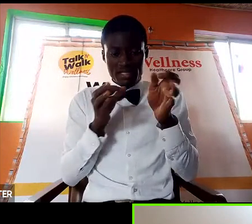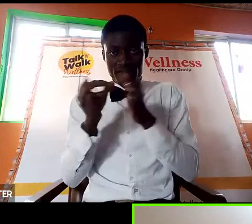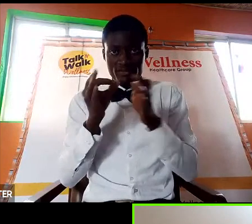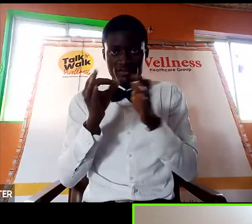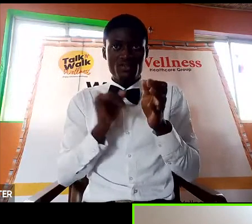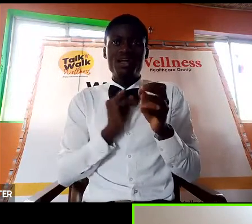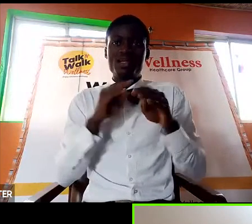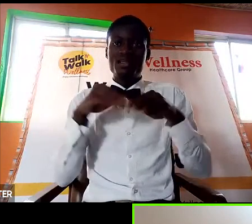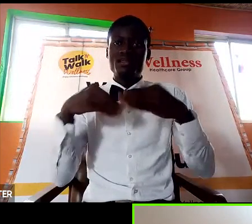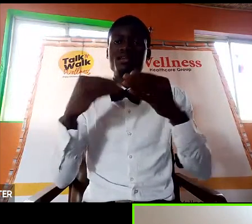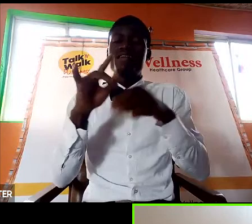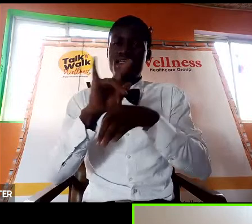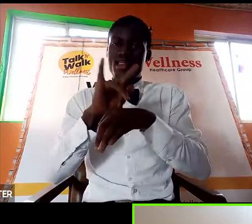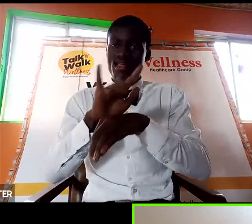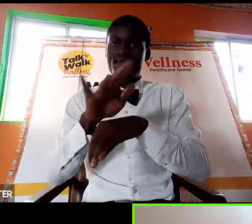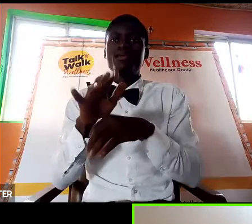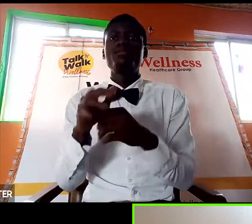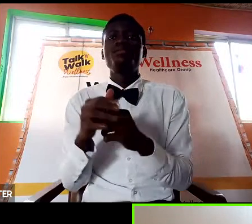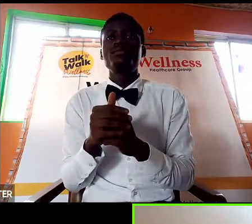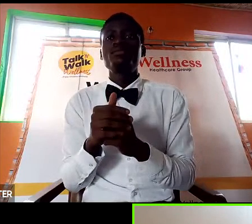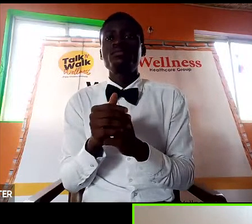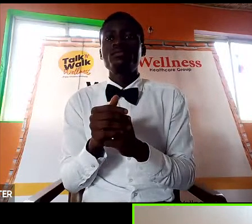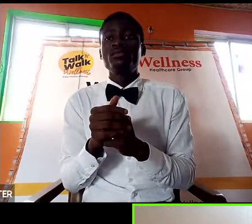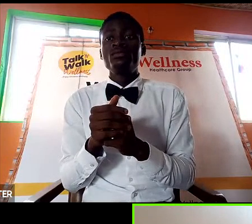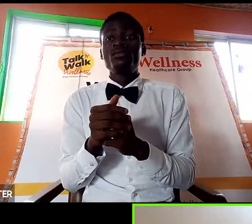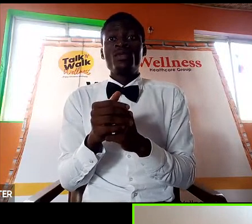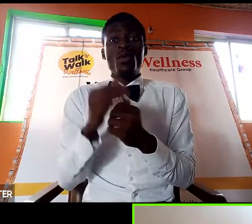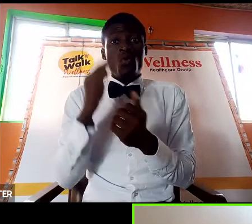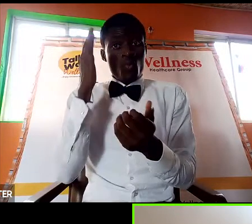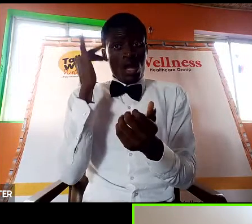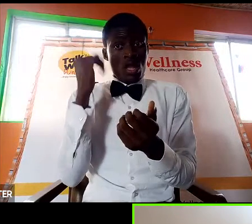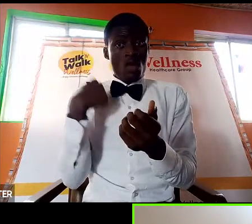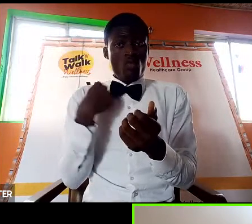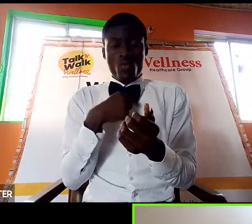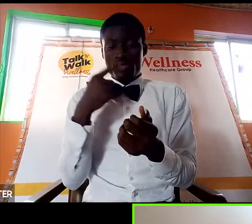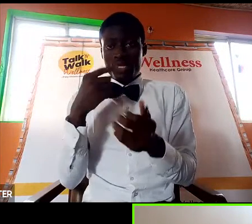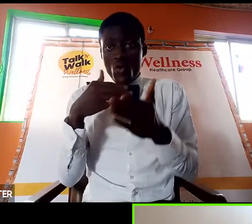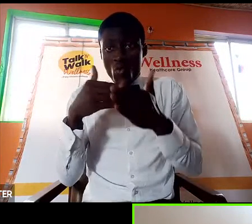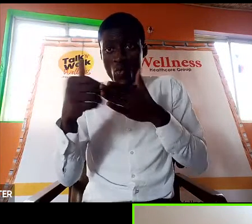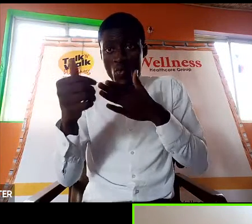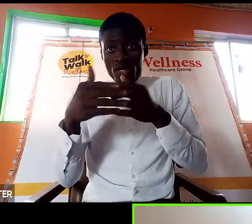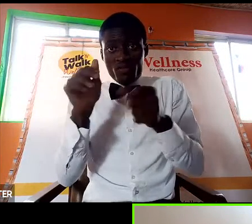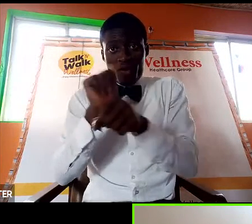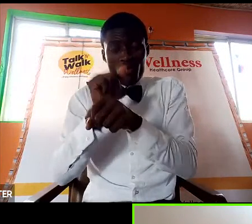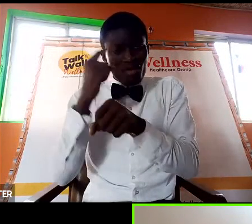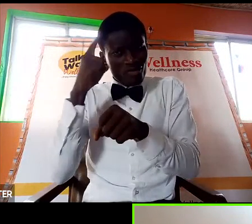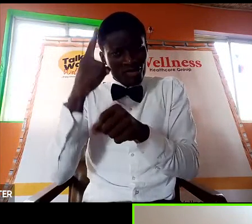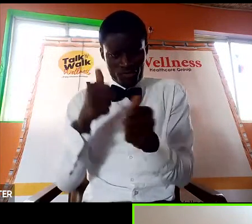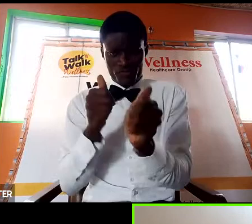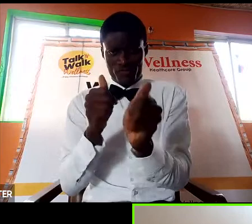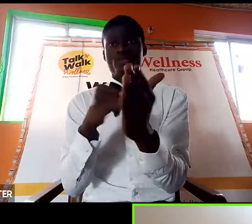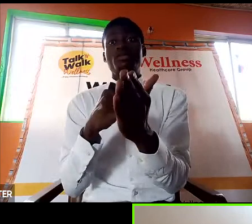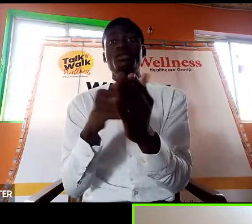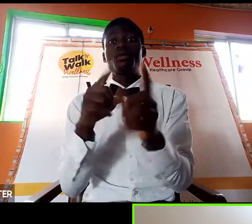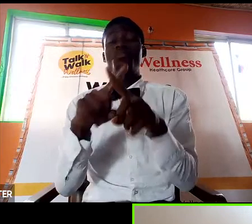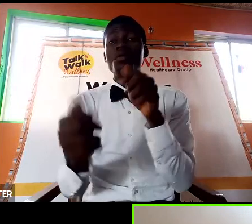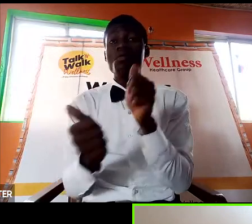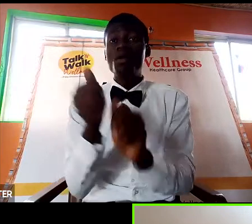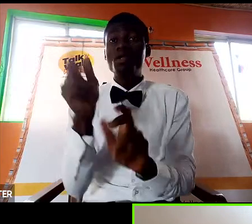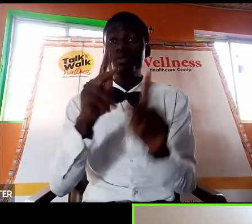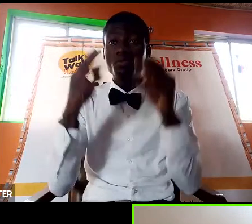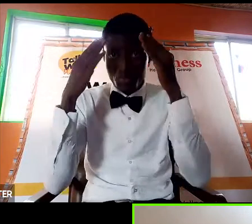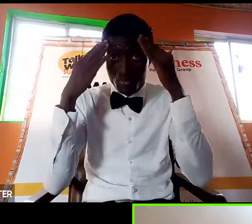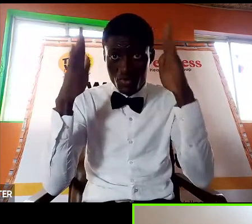right? Because we are saying that whatever works for you. But the problem is for a lot of people, they don't even know what works for them. So what works for